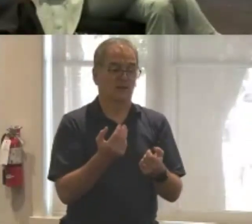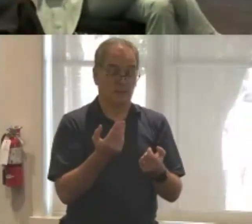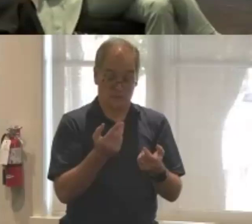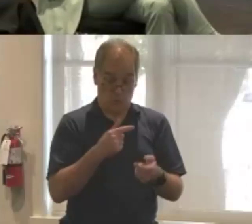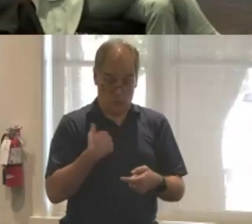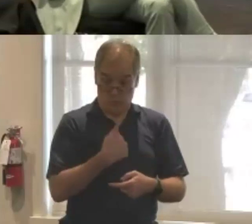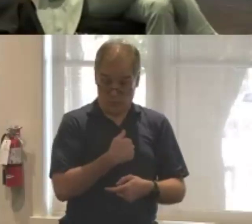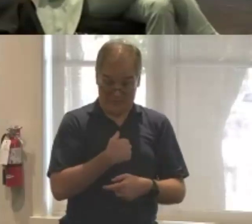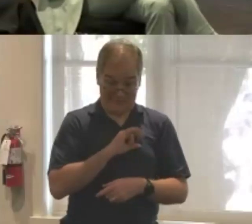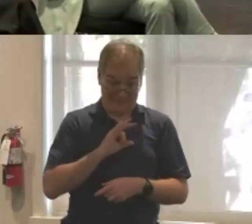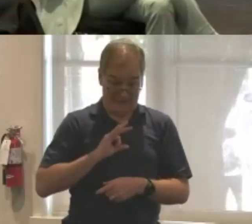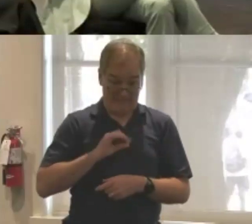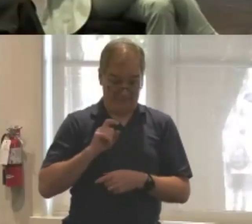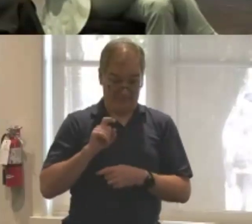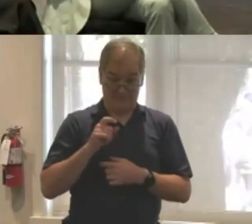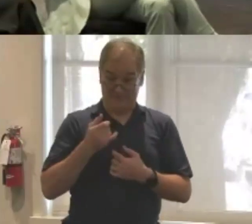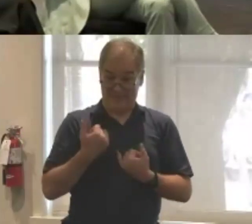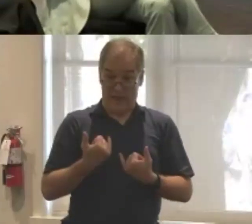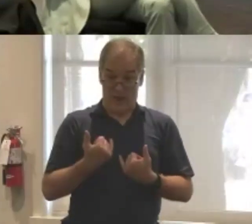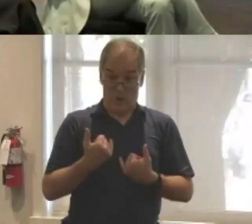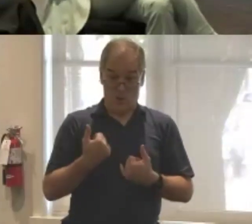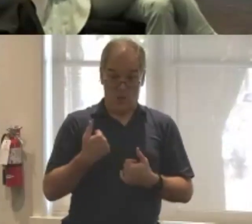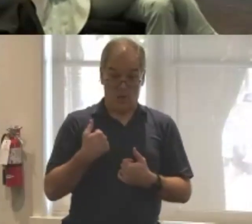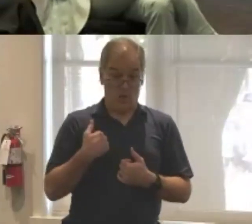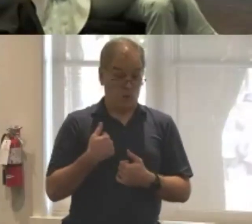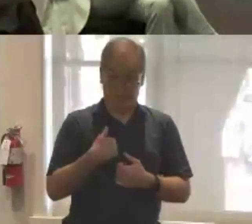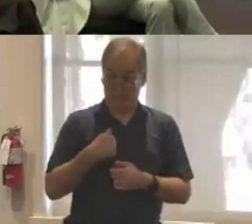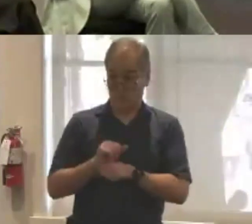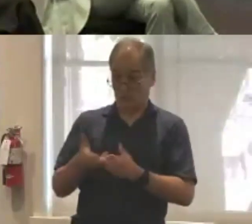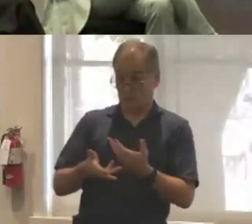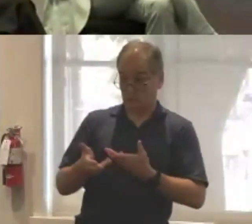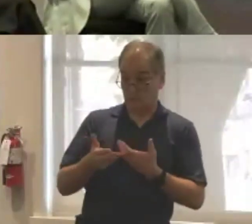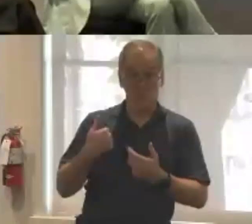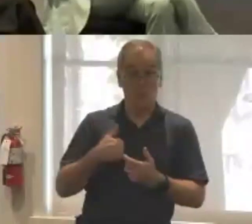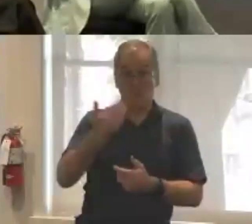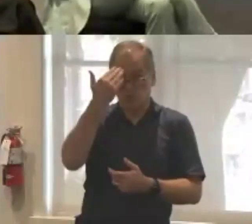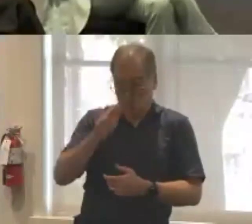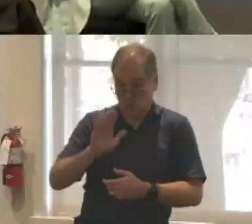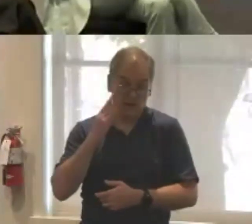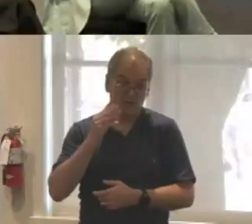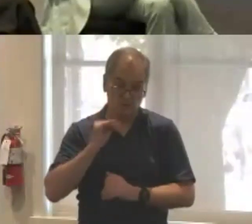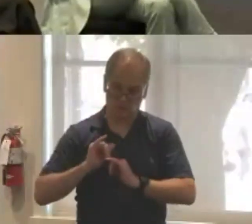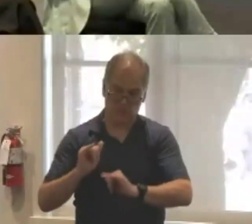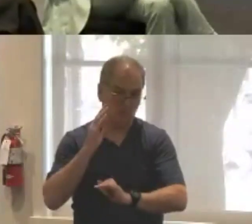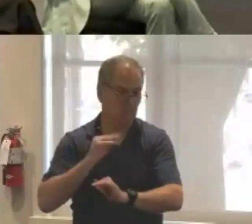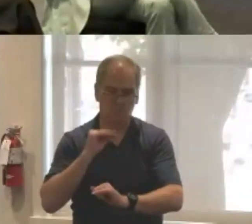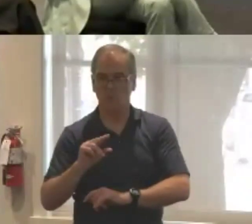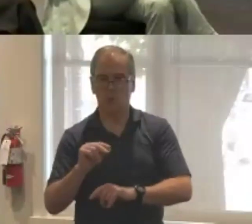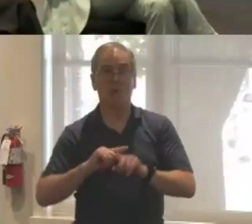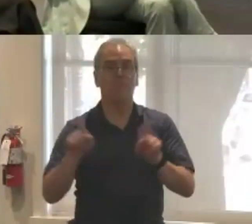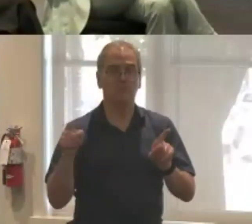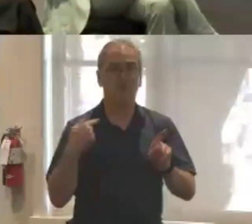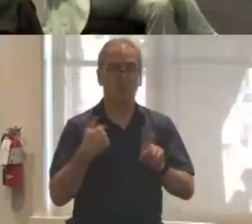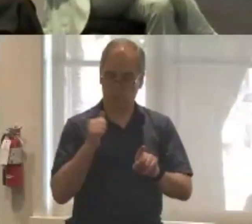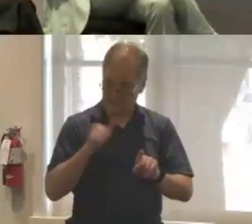We shouldn't have to fake it. Learn, be realistic about where we are, and take the needed steps. I think